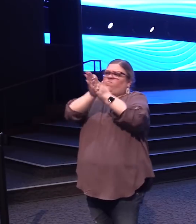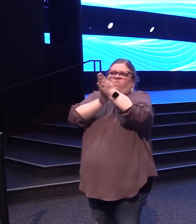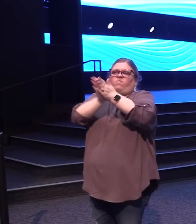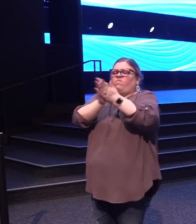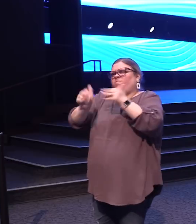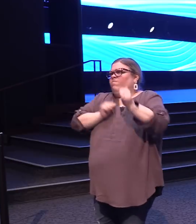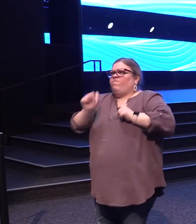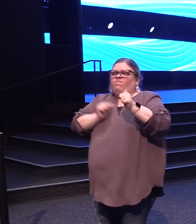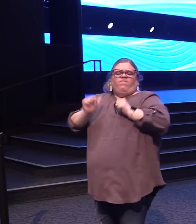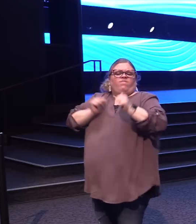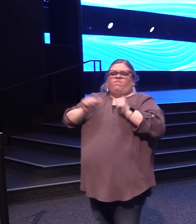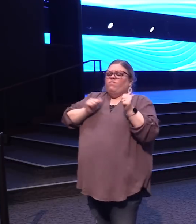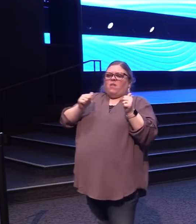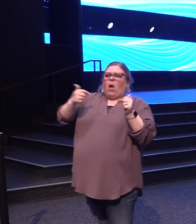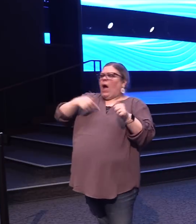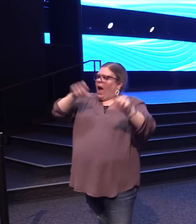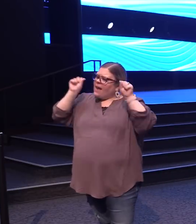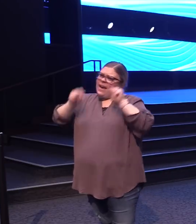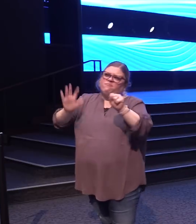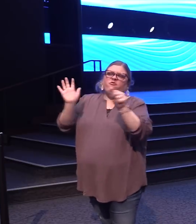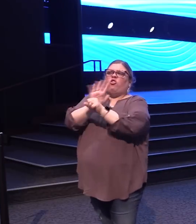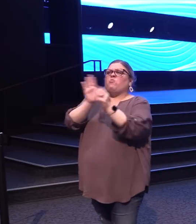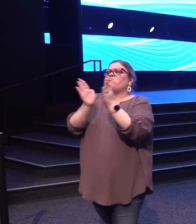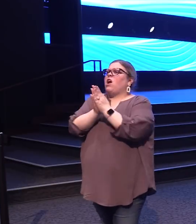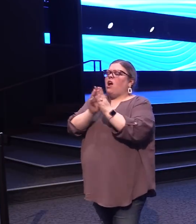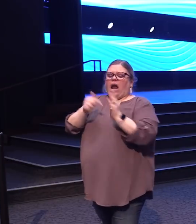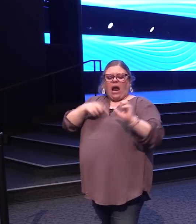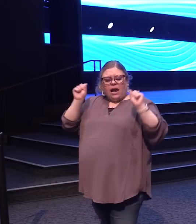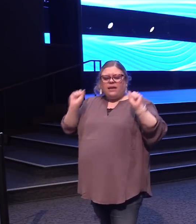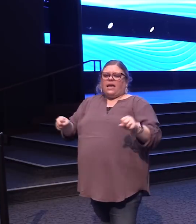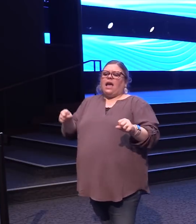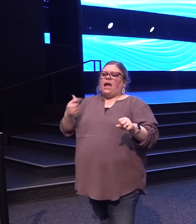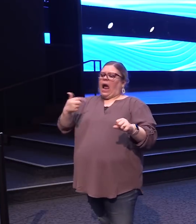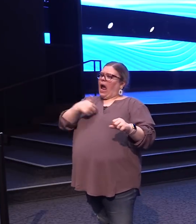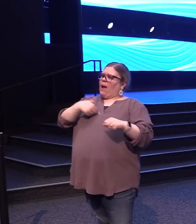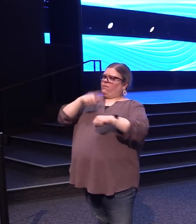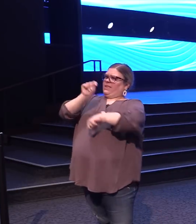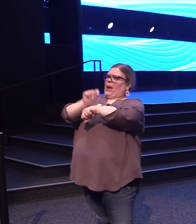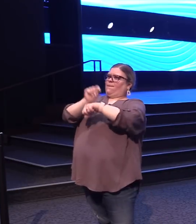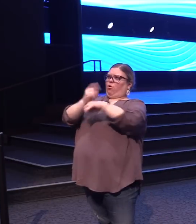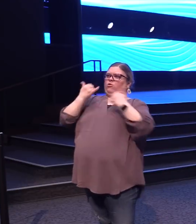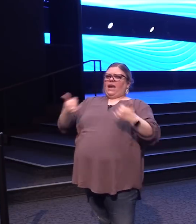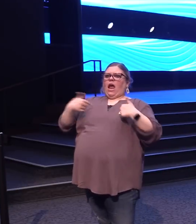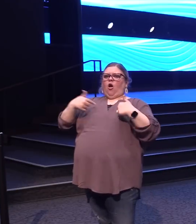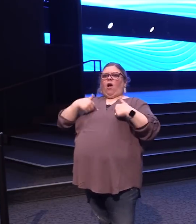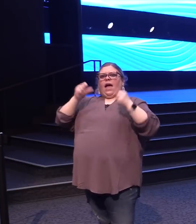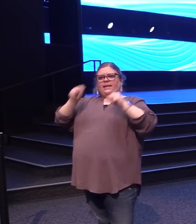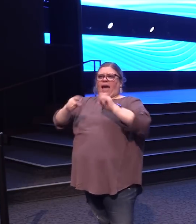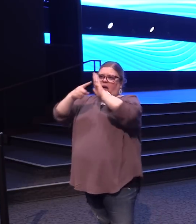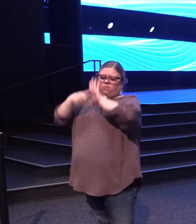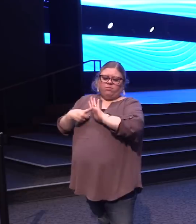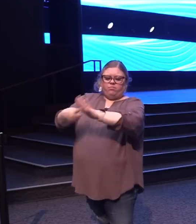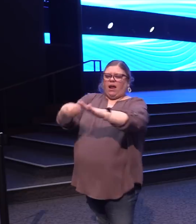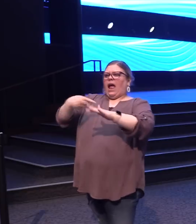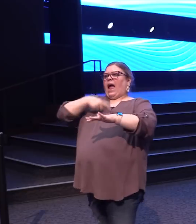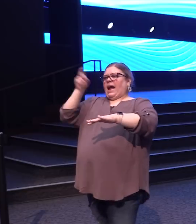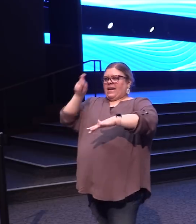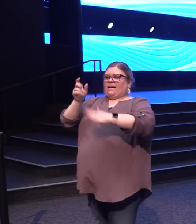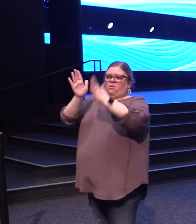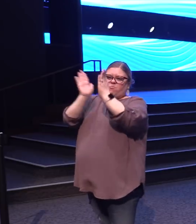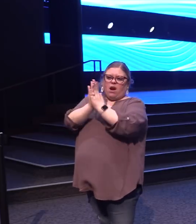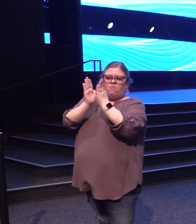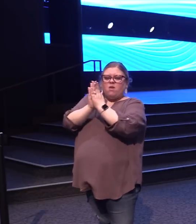up, realizing, man, I can be a house of prayer. I'm a modern-day temple, a 21st century temple. I need to be a house of